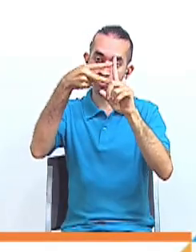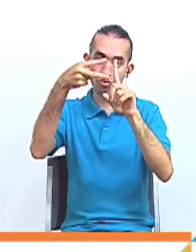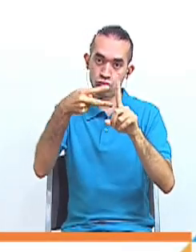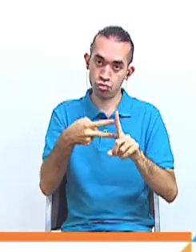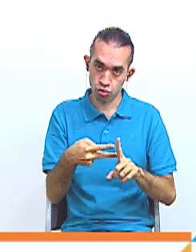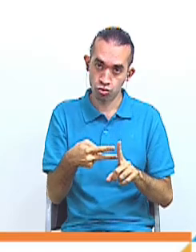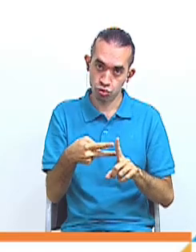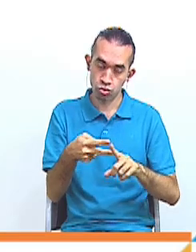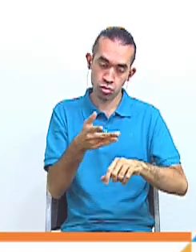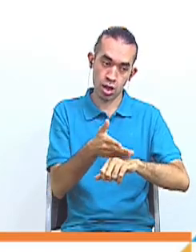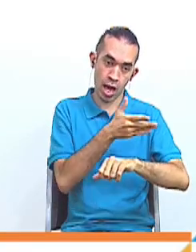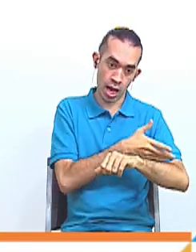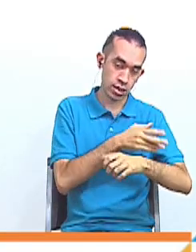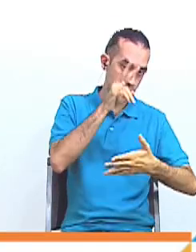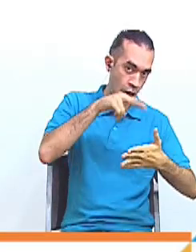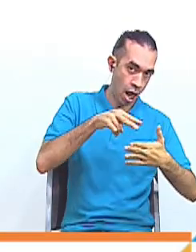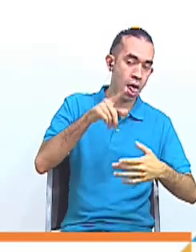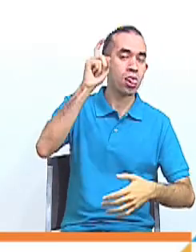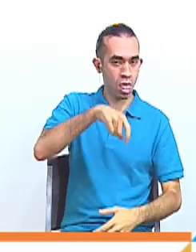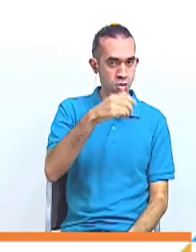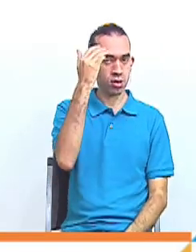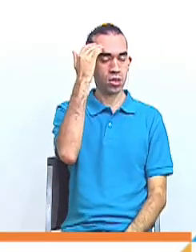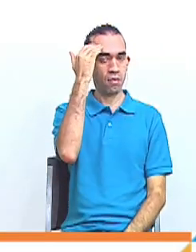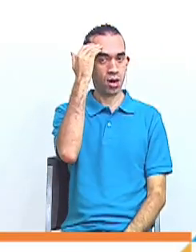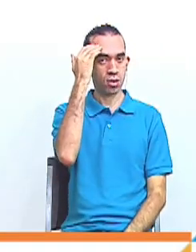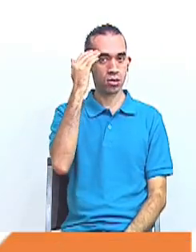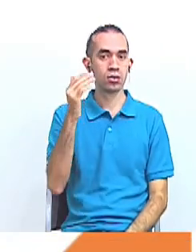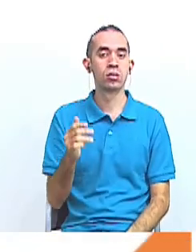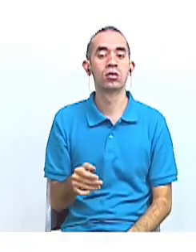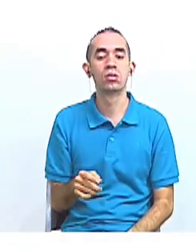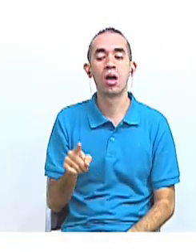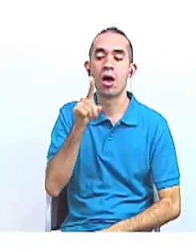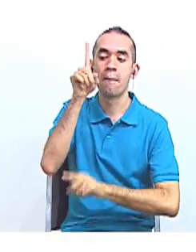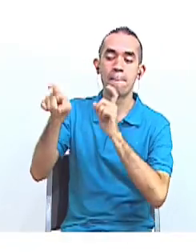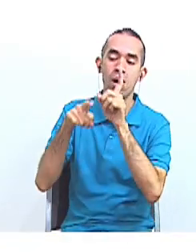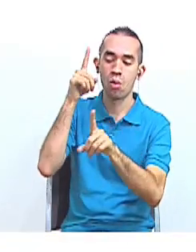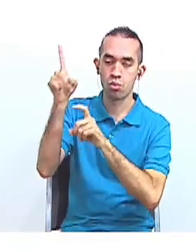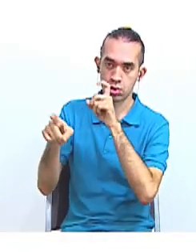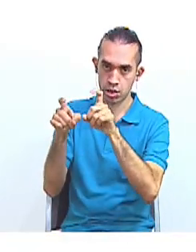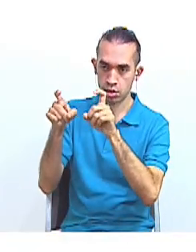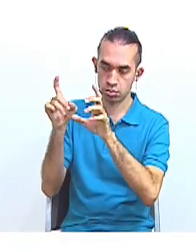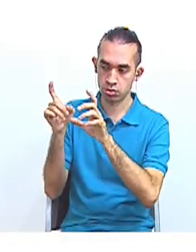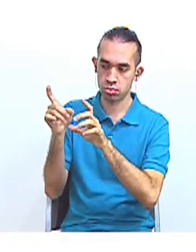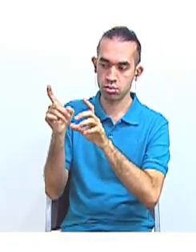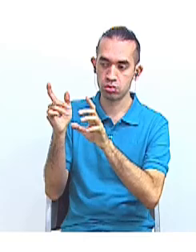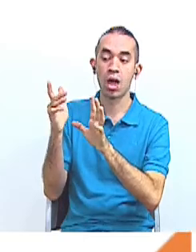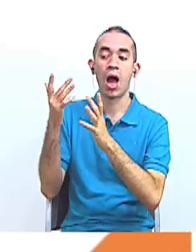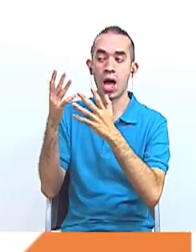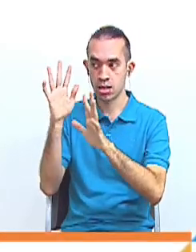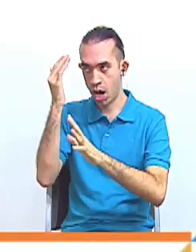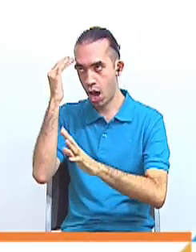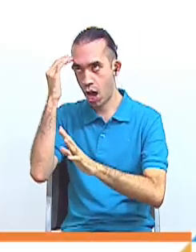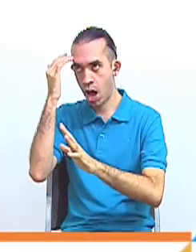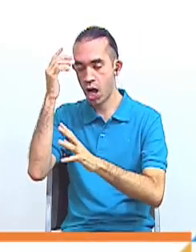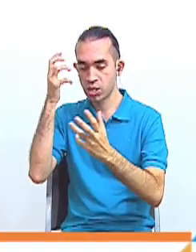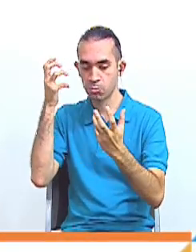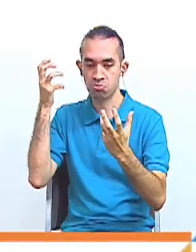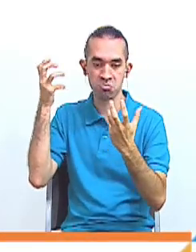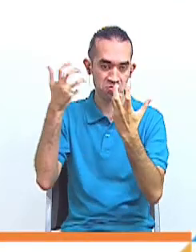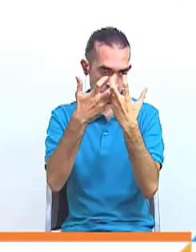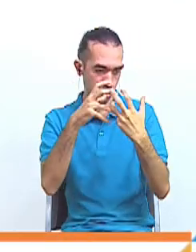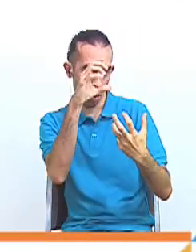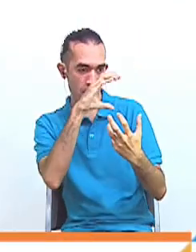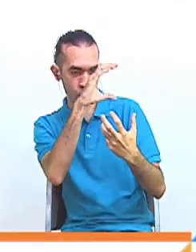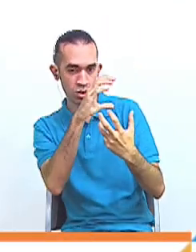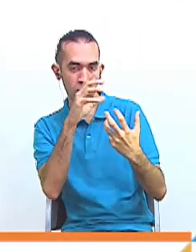vocabulary before I read and to actually look at the questions that I have before I read, because then my brain already